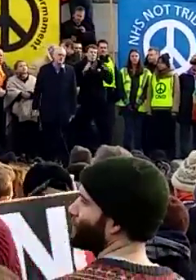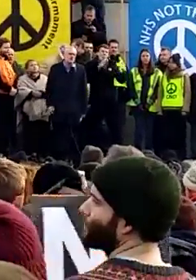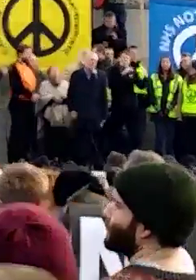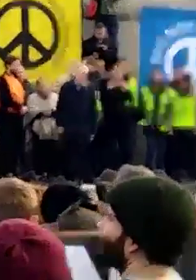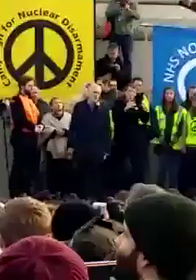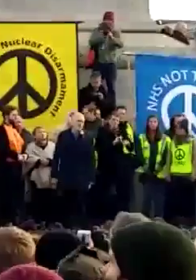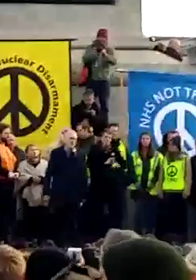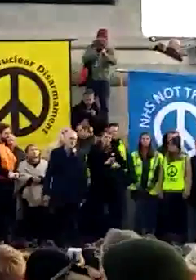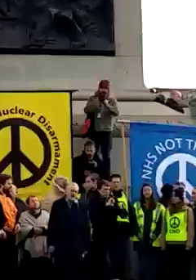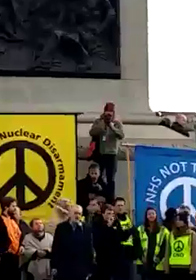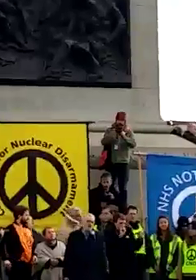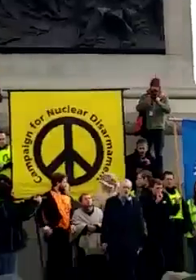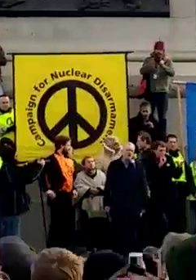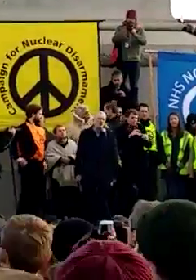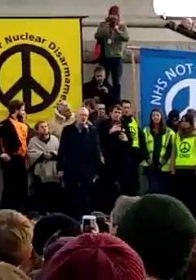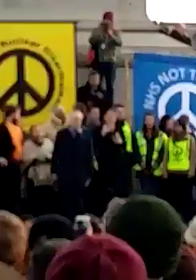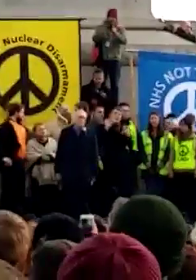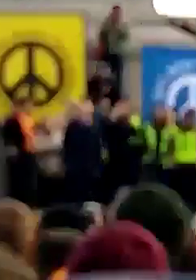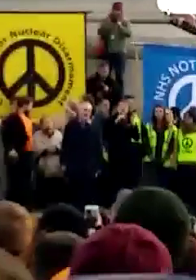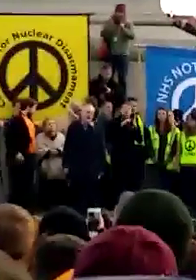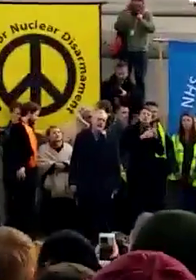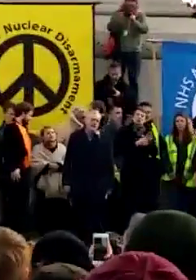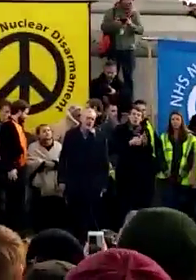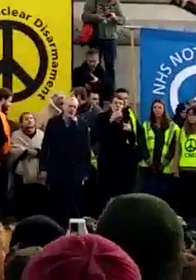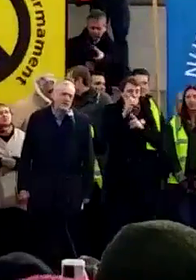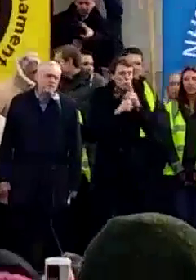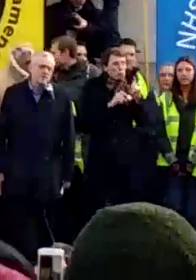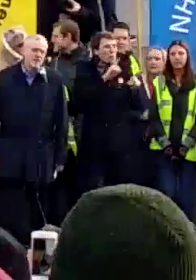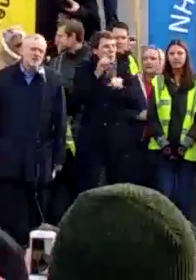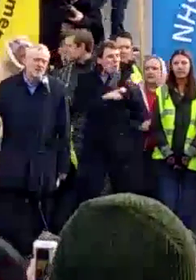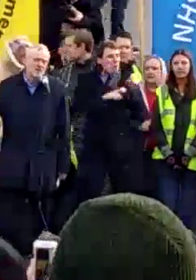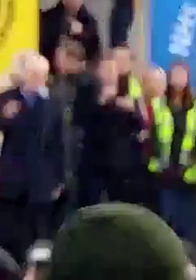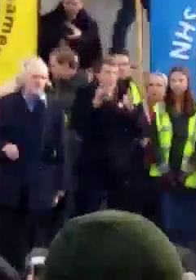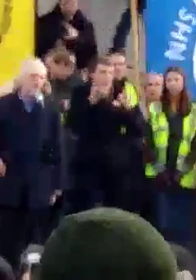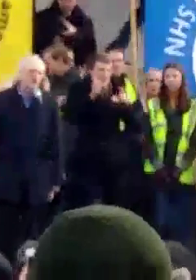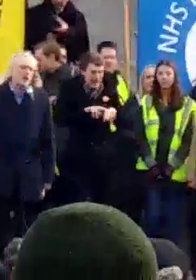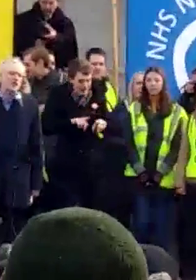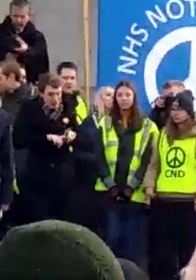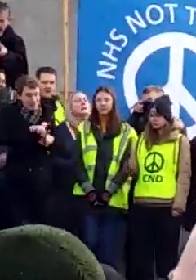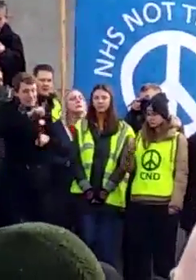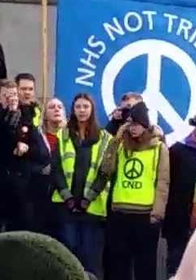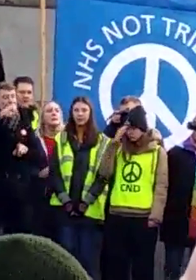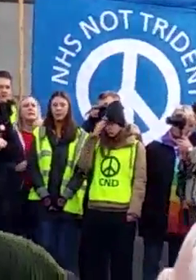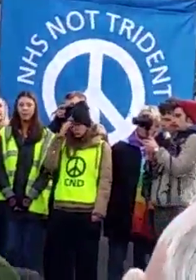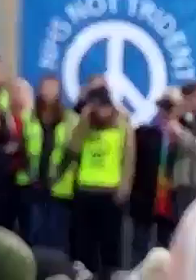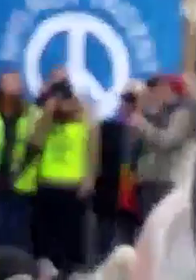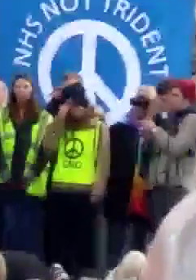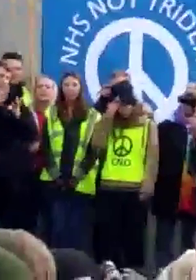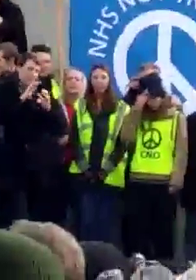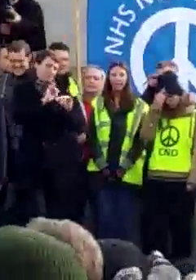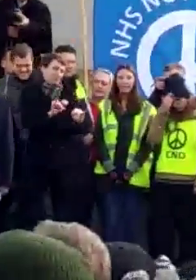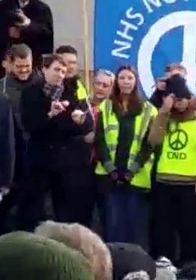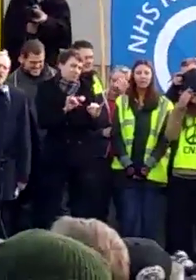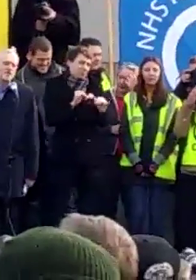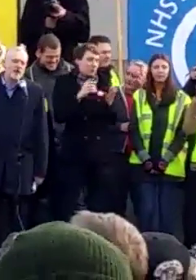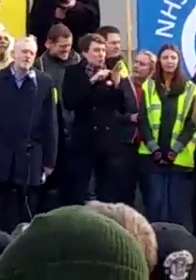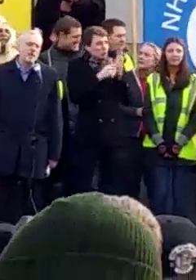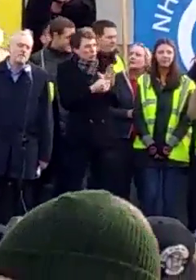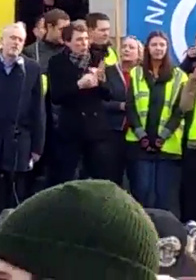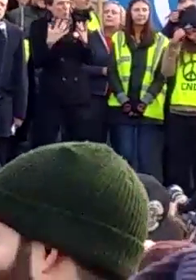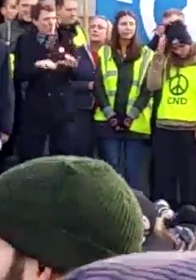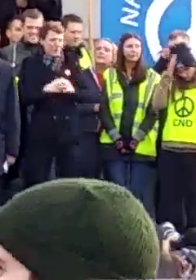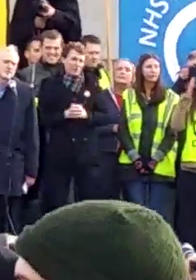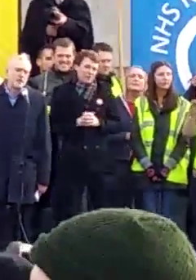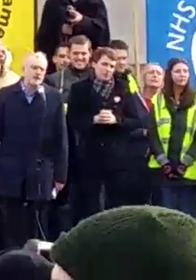nuclear weapons should they ever be used by anybody. Today's demonstration is an expression of